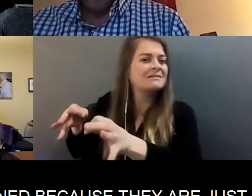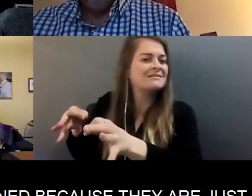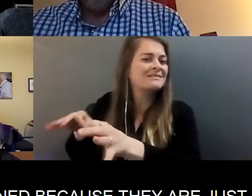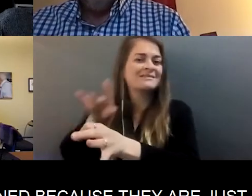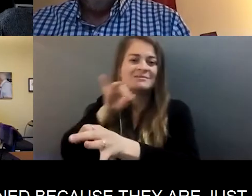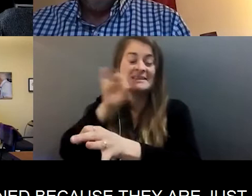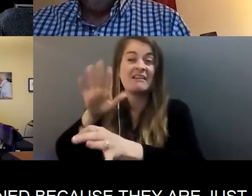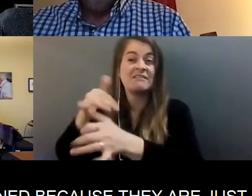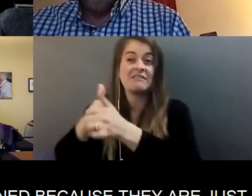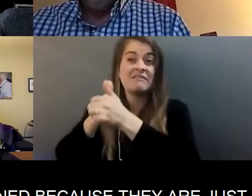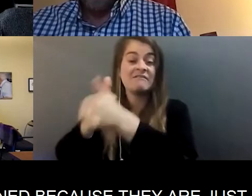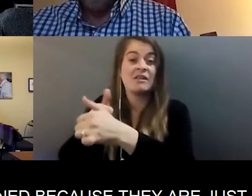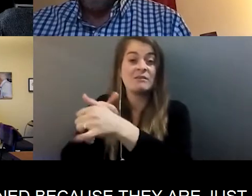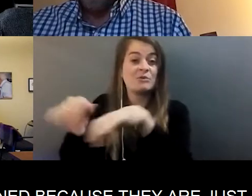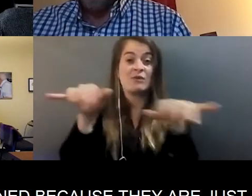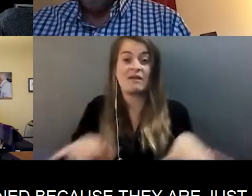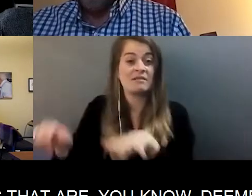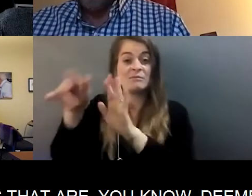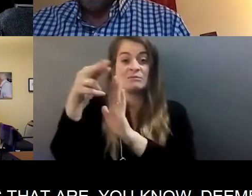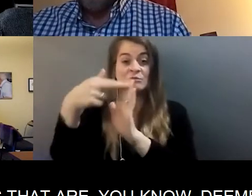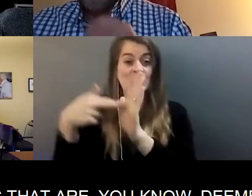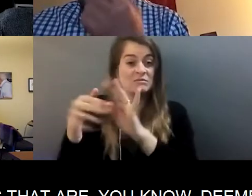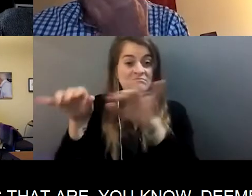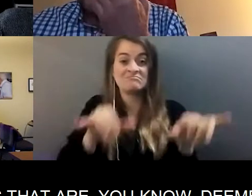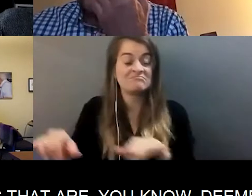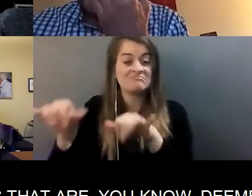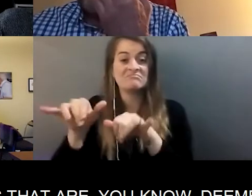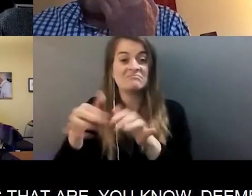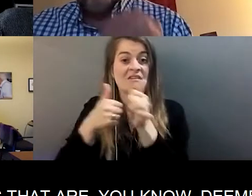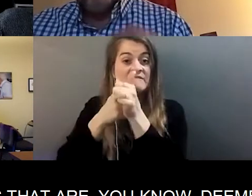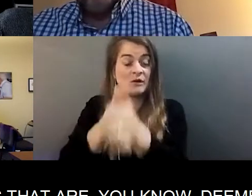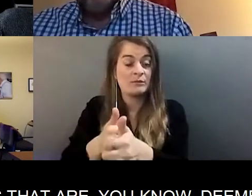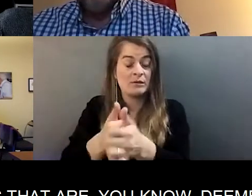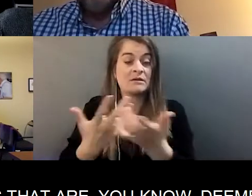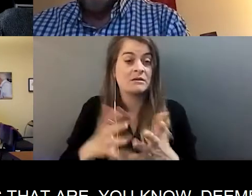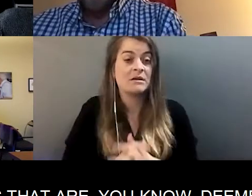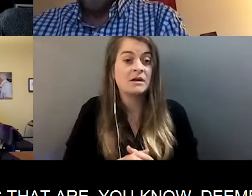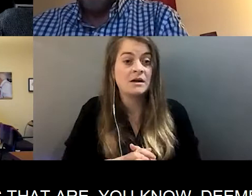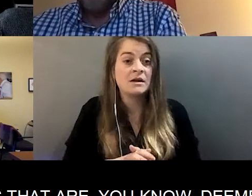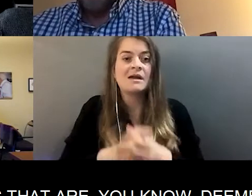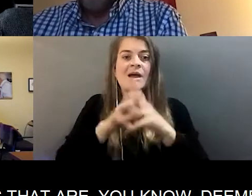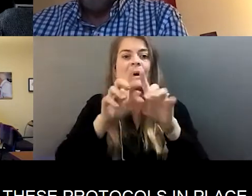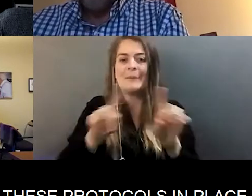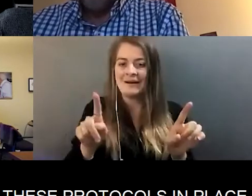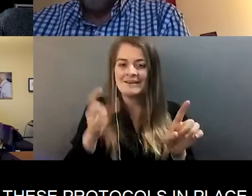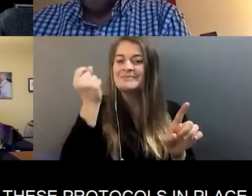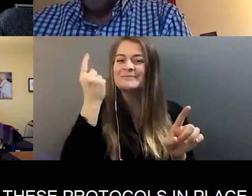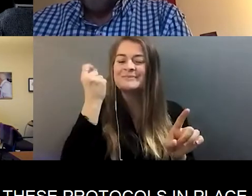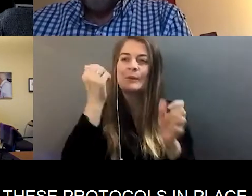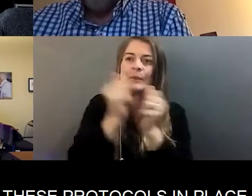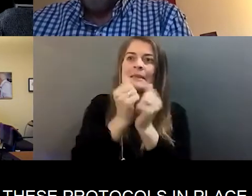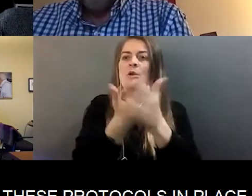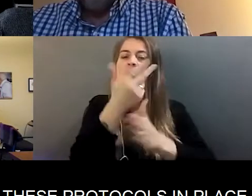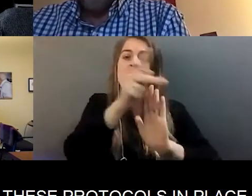just following regulations that are, you know, deemed to them. But with all of these protocols